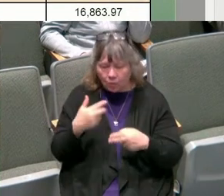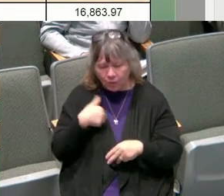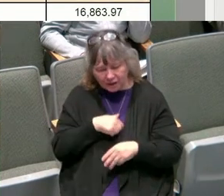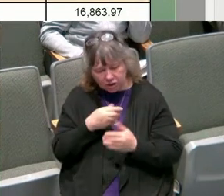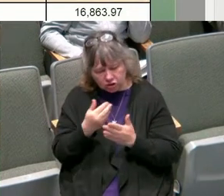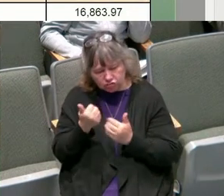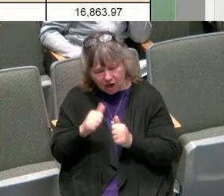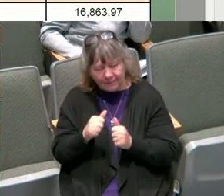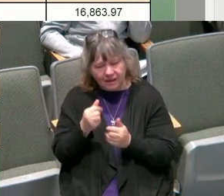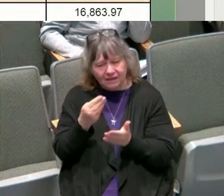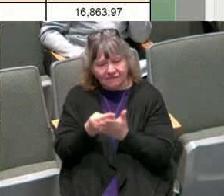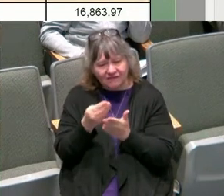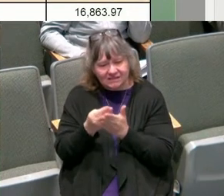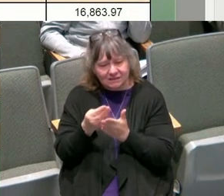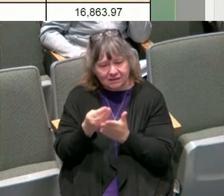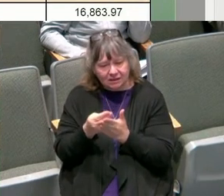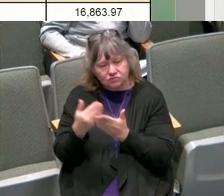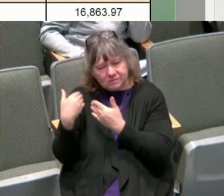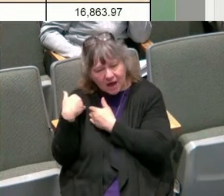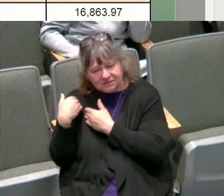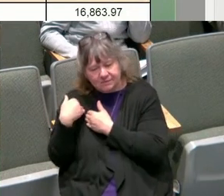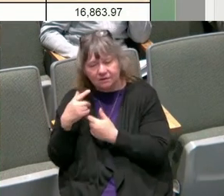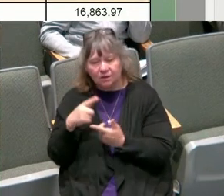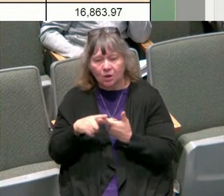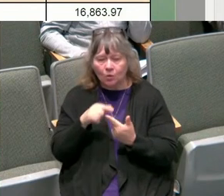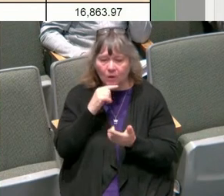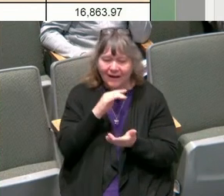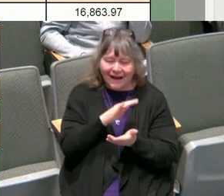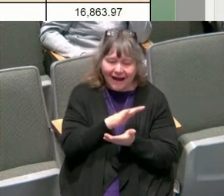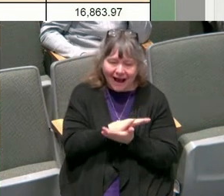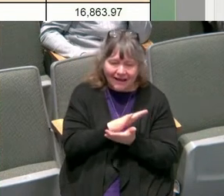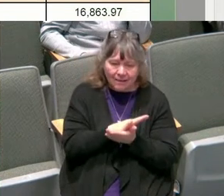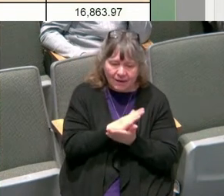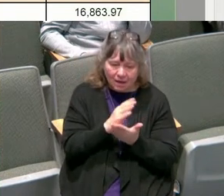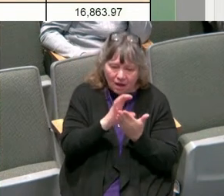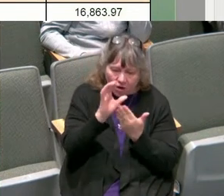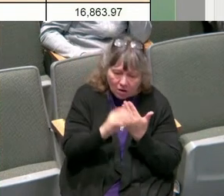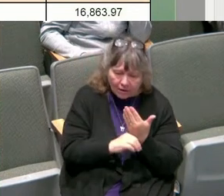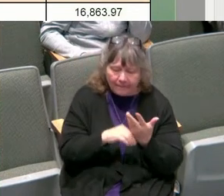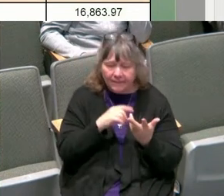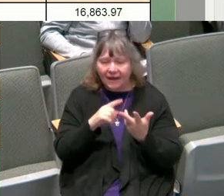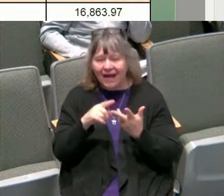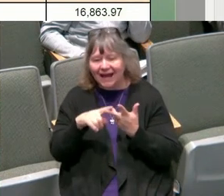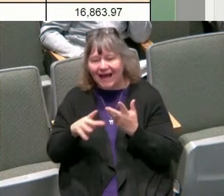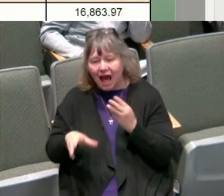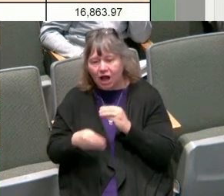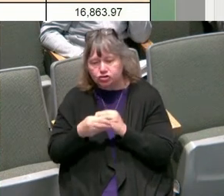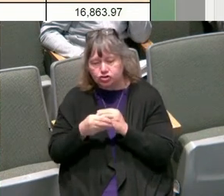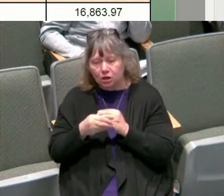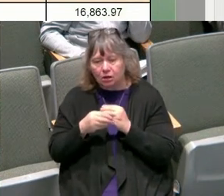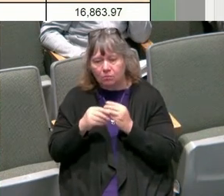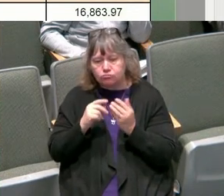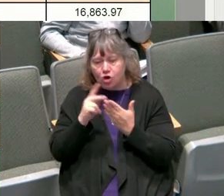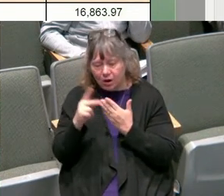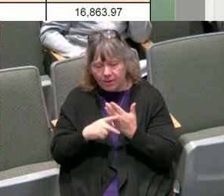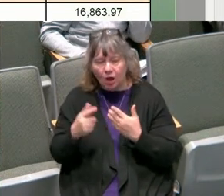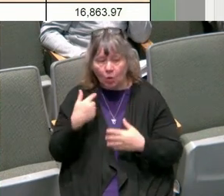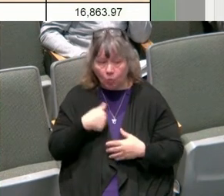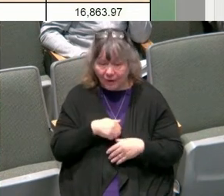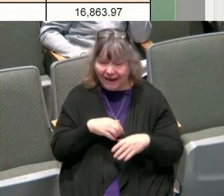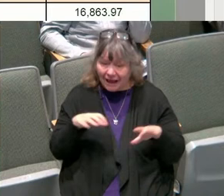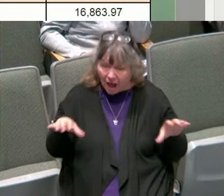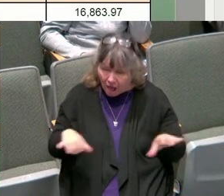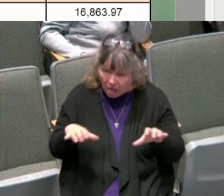try to have excellent academic programming extracurricular program and I think we do all of those things with this